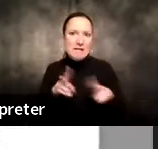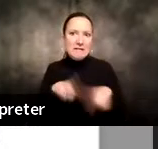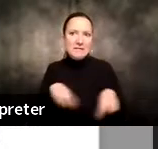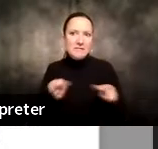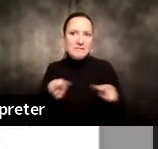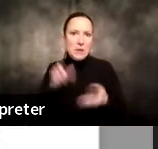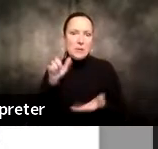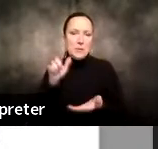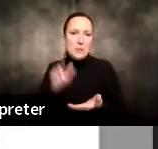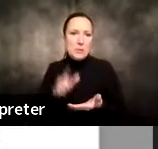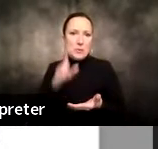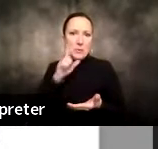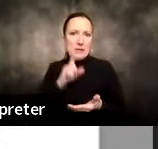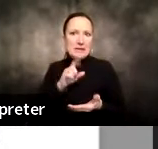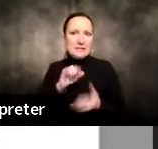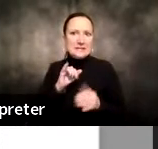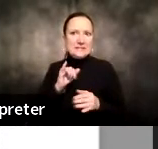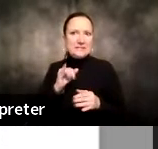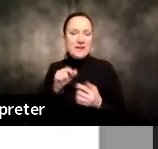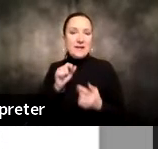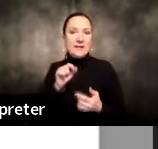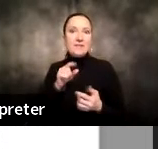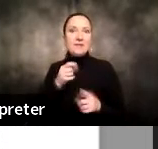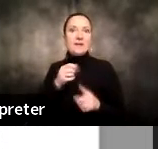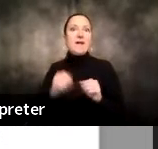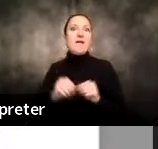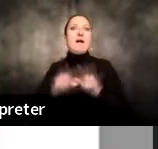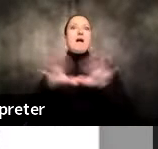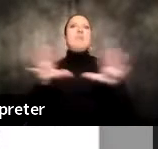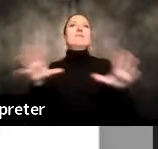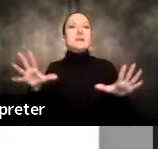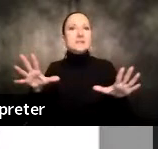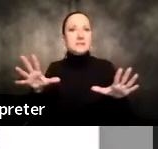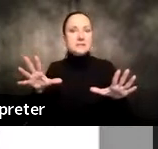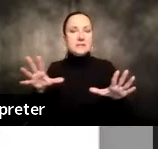been isolated from the rest of the block. So, and